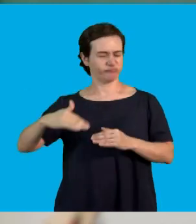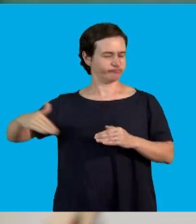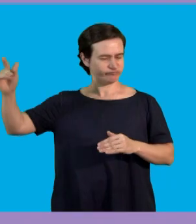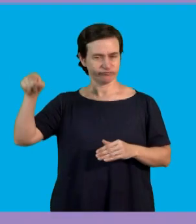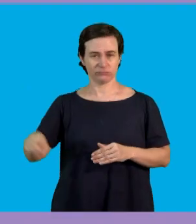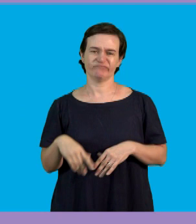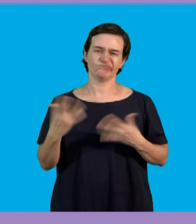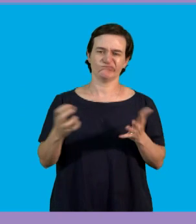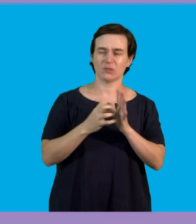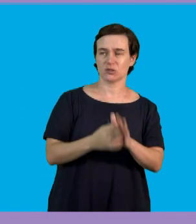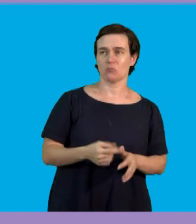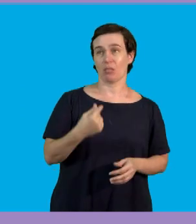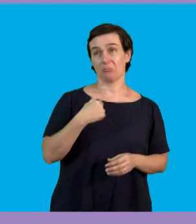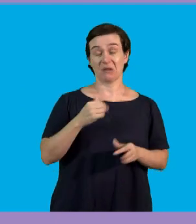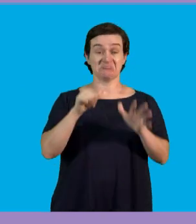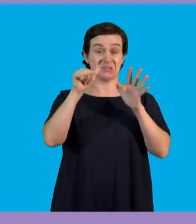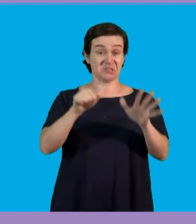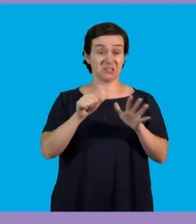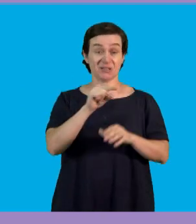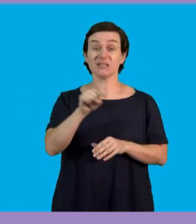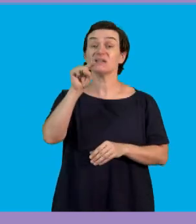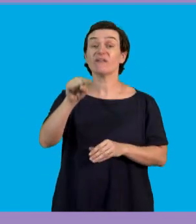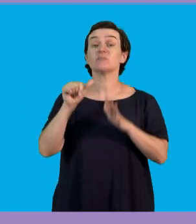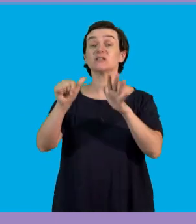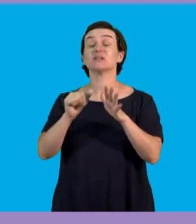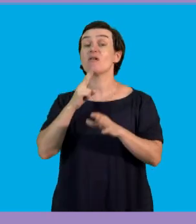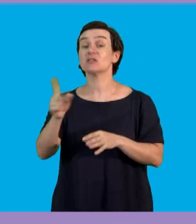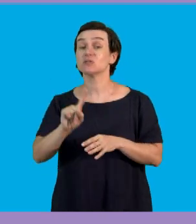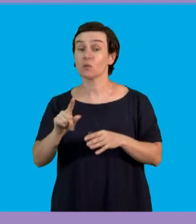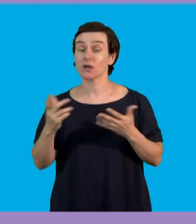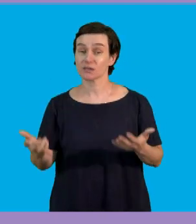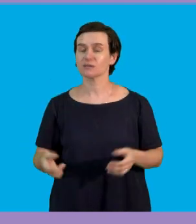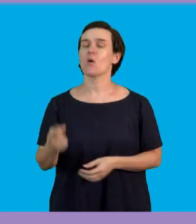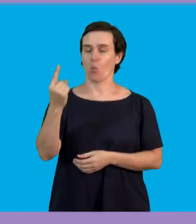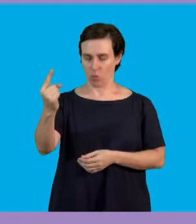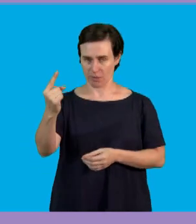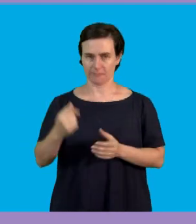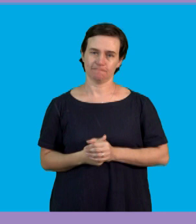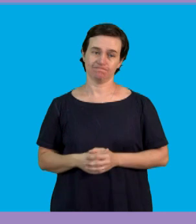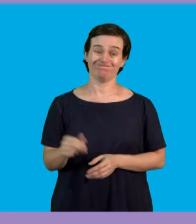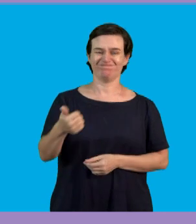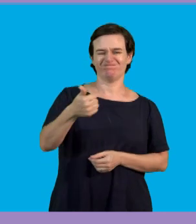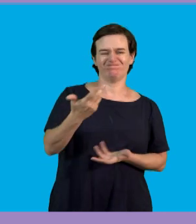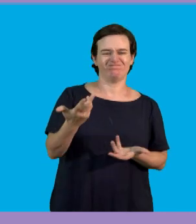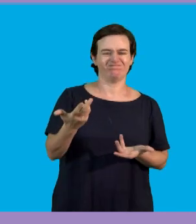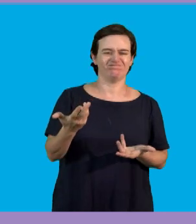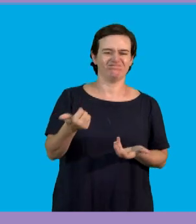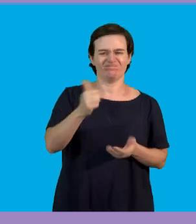have 16 divided by 16, what will the answer be? 1. If I have